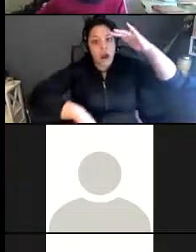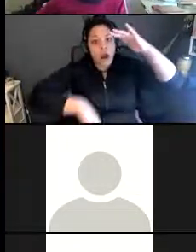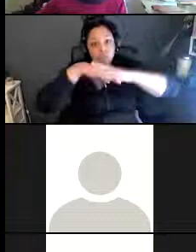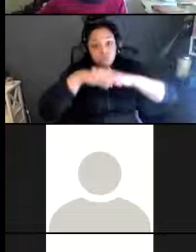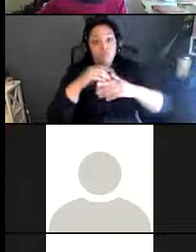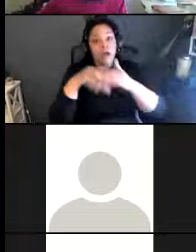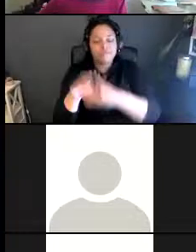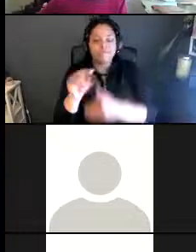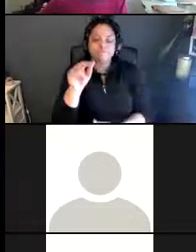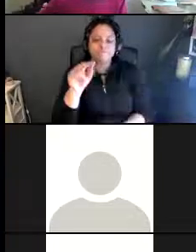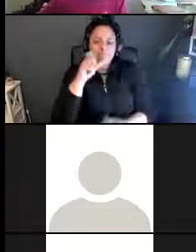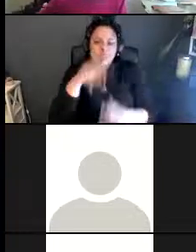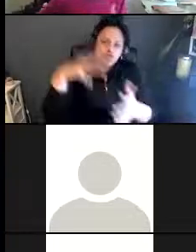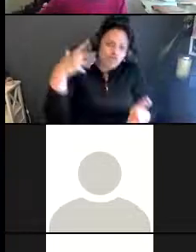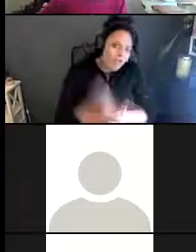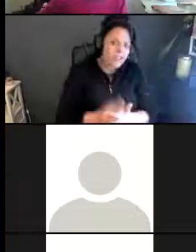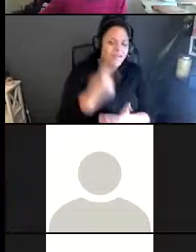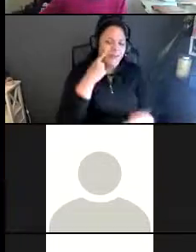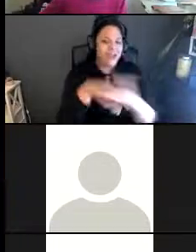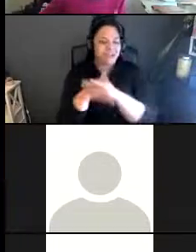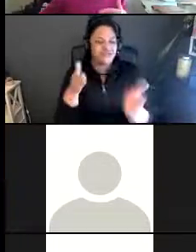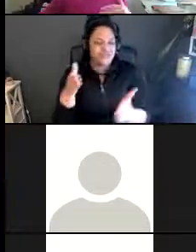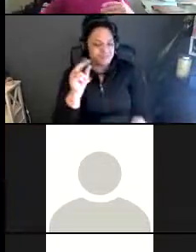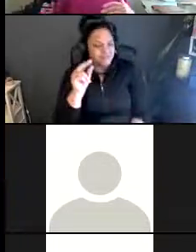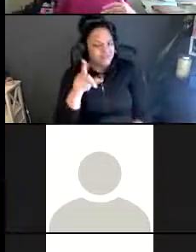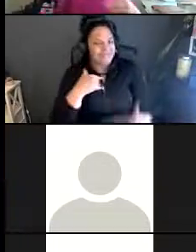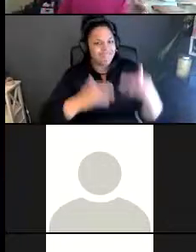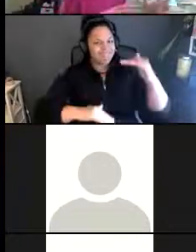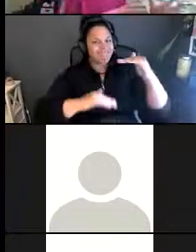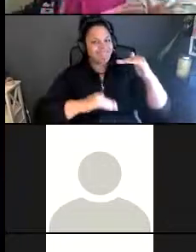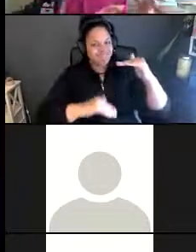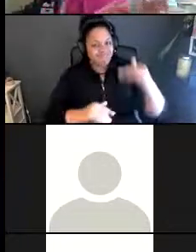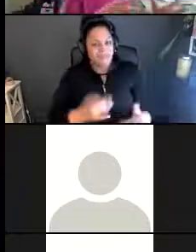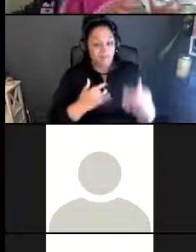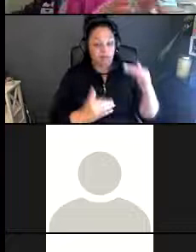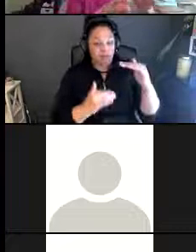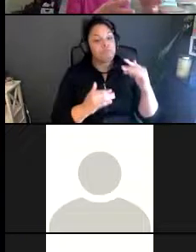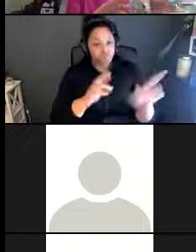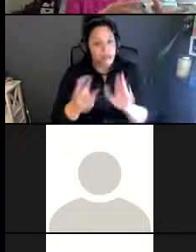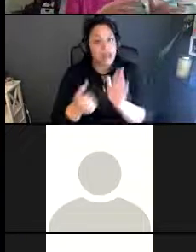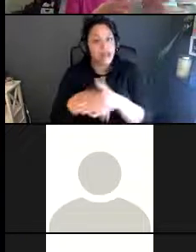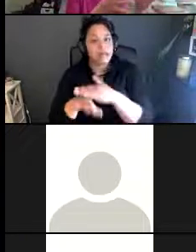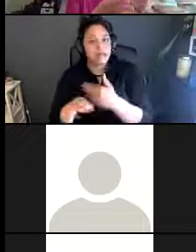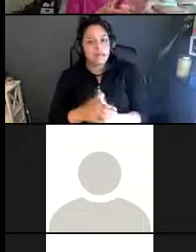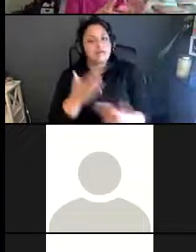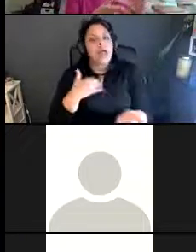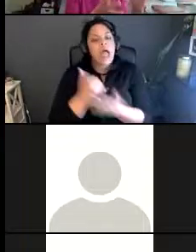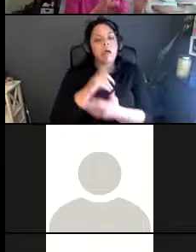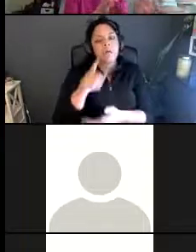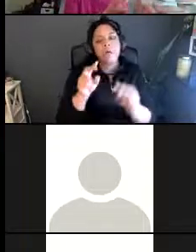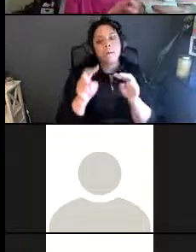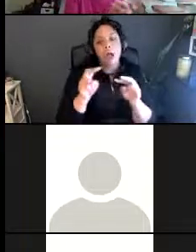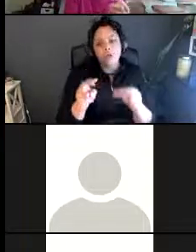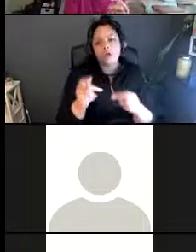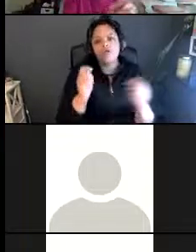bottom to access services. You know, maybe if we say we can help you moderate or control